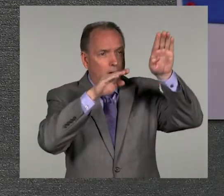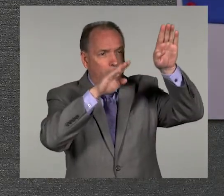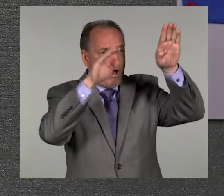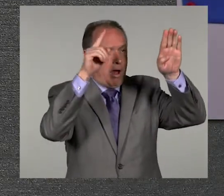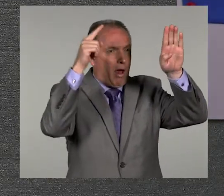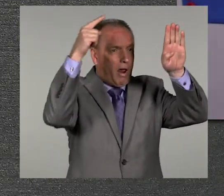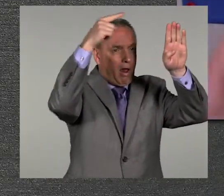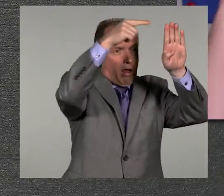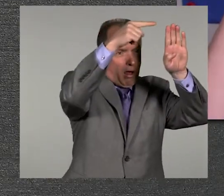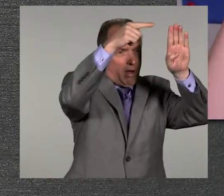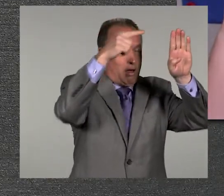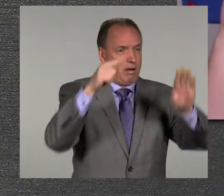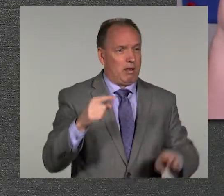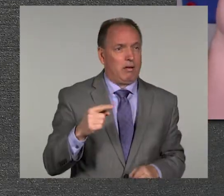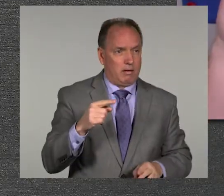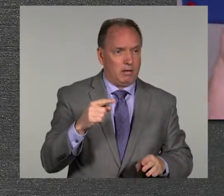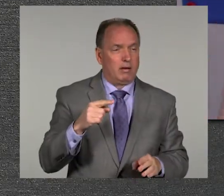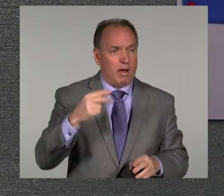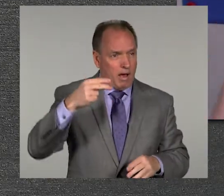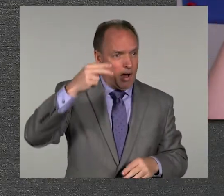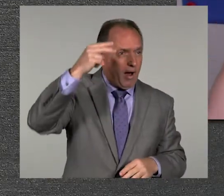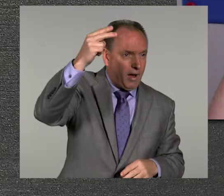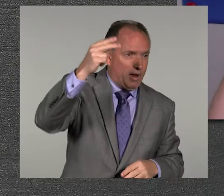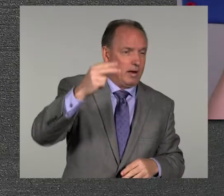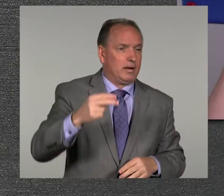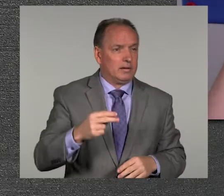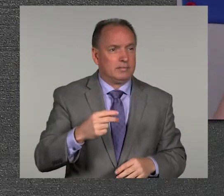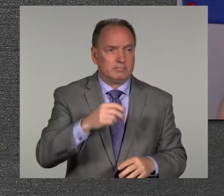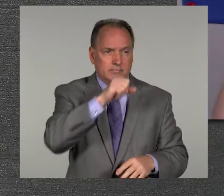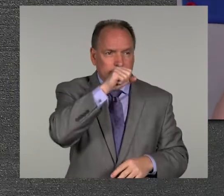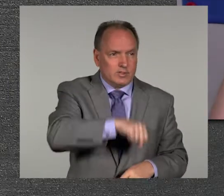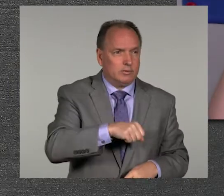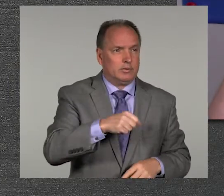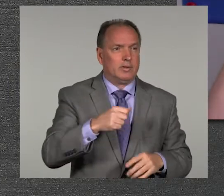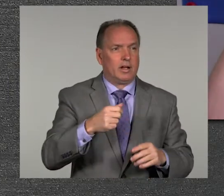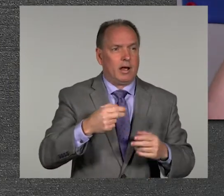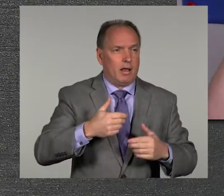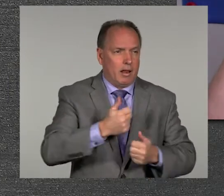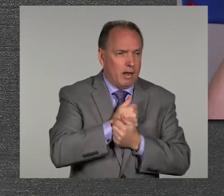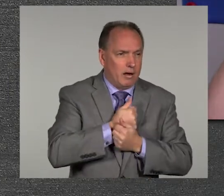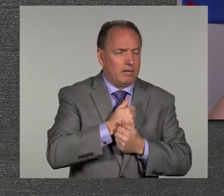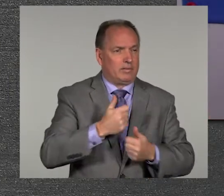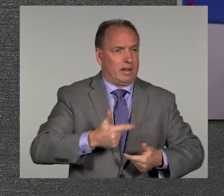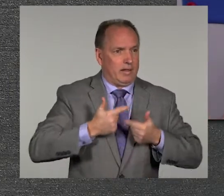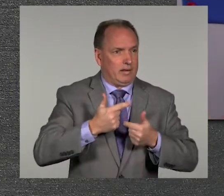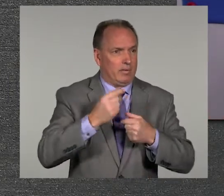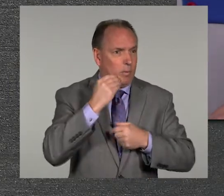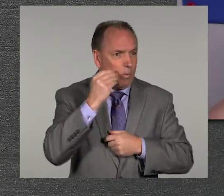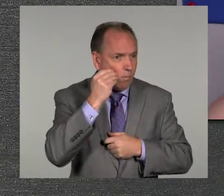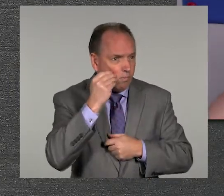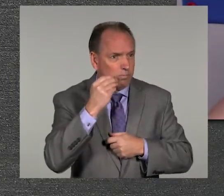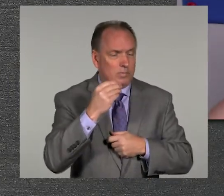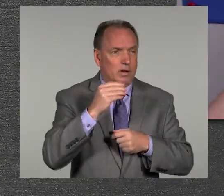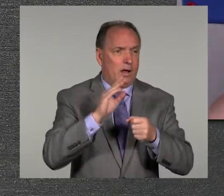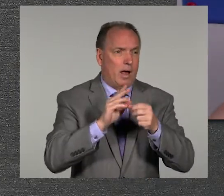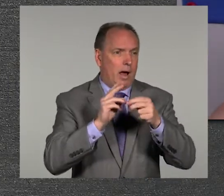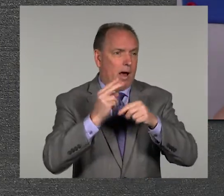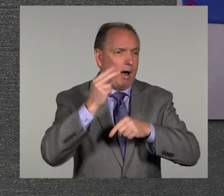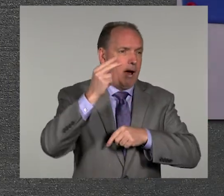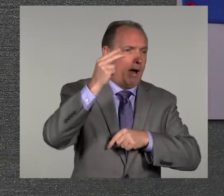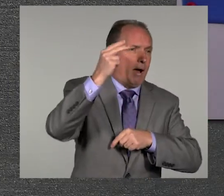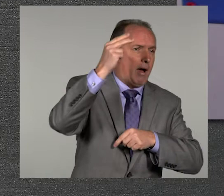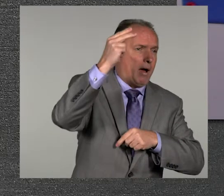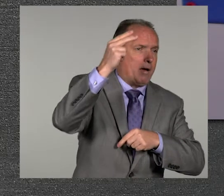means that he lives like in the mountains or maybe even on the hills. He likes being higher up than low valleys or in the